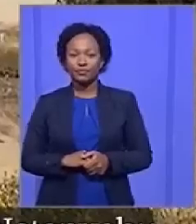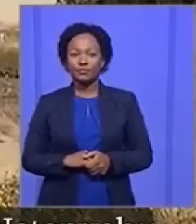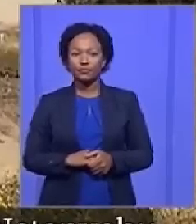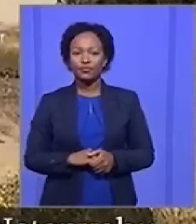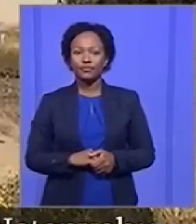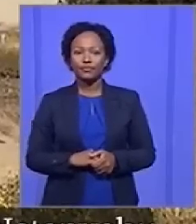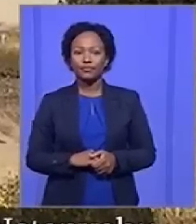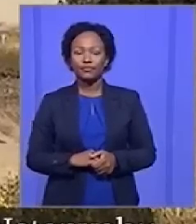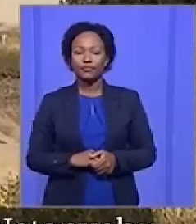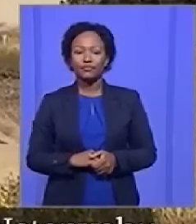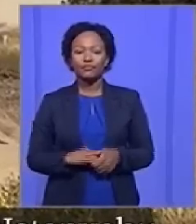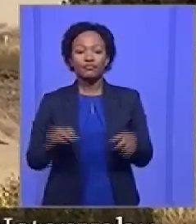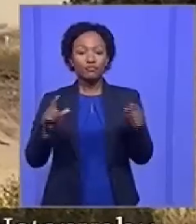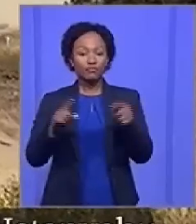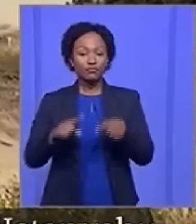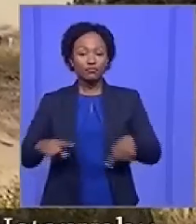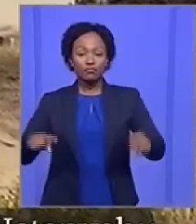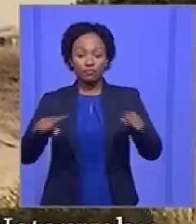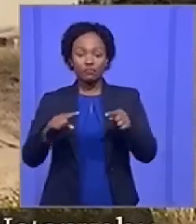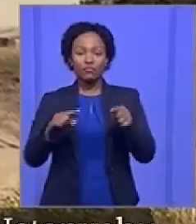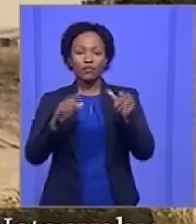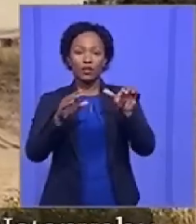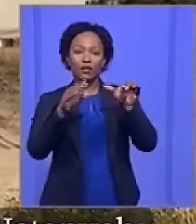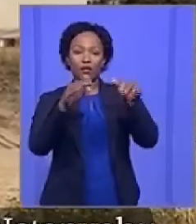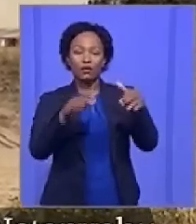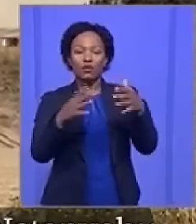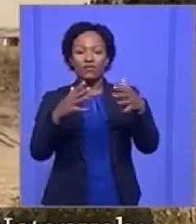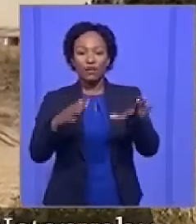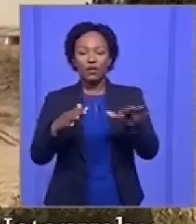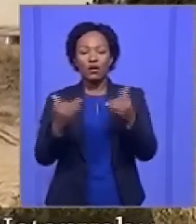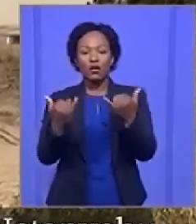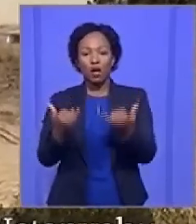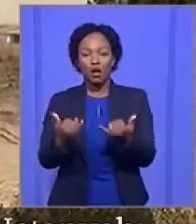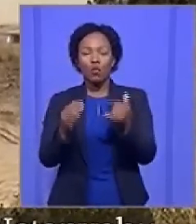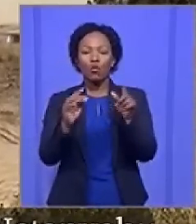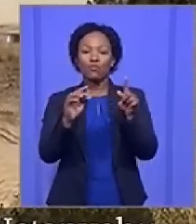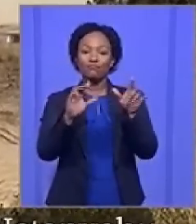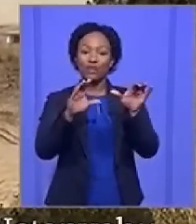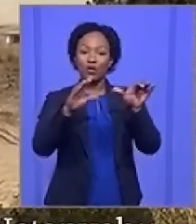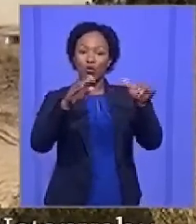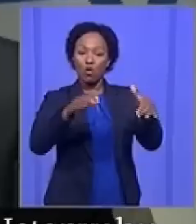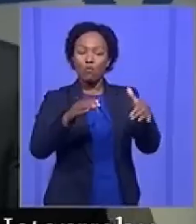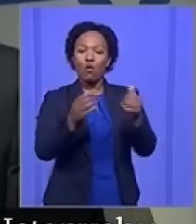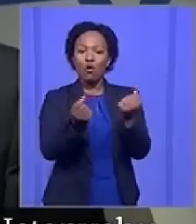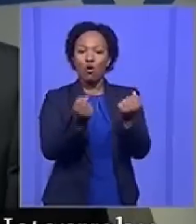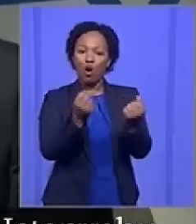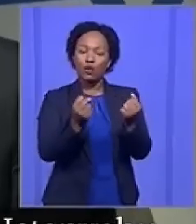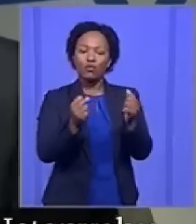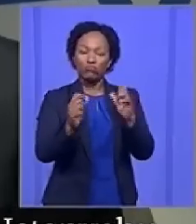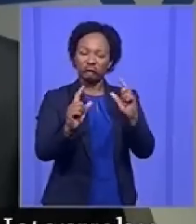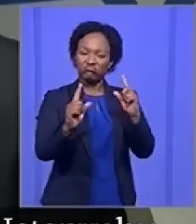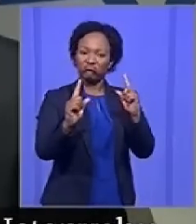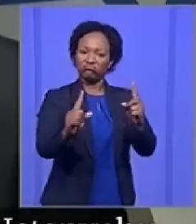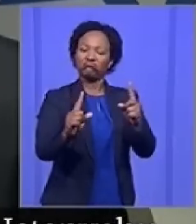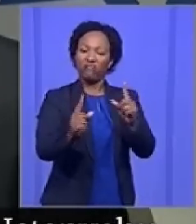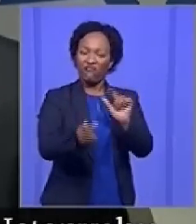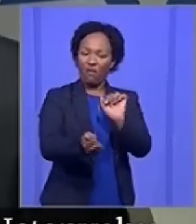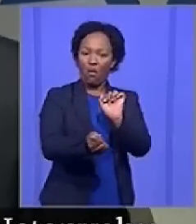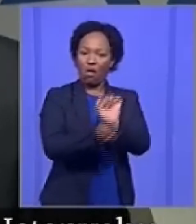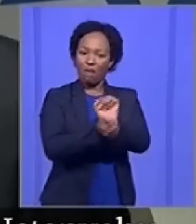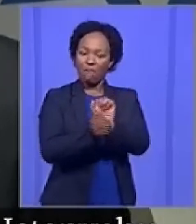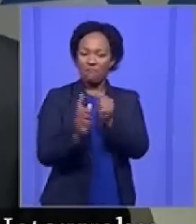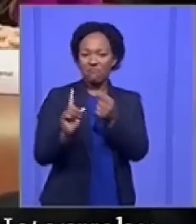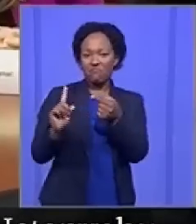Ho tlalehilwe hohle hore lekgotla la matjhaba la ditlolo tsa molao le itukisetsa ho fana ka mangolo a ho tshwarwa ha tonakgolo ya Israel Benjamin